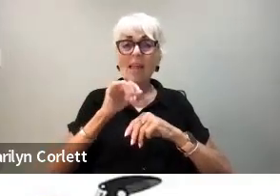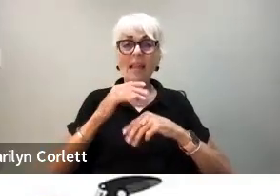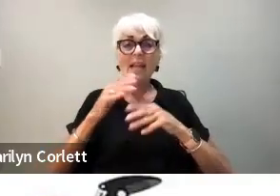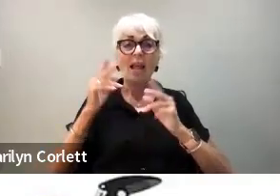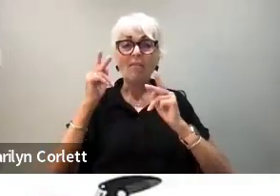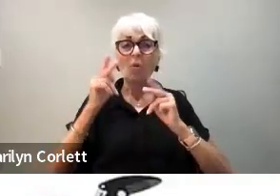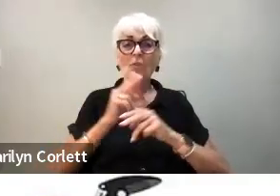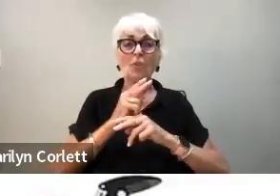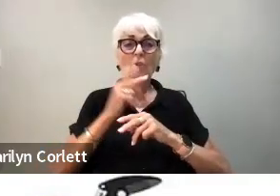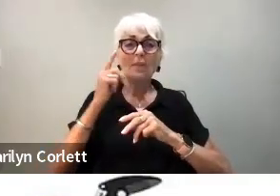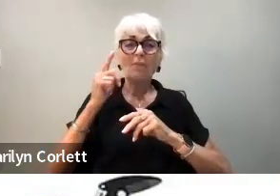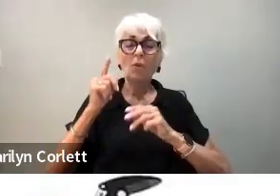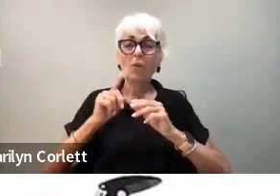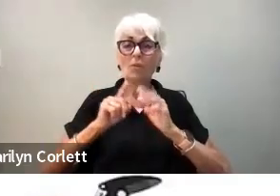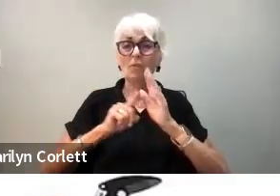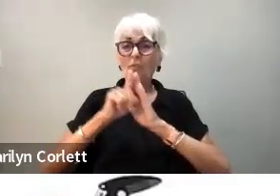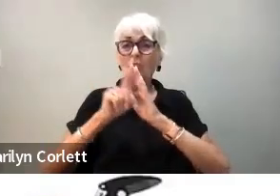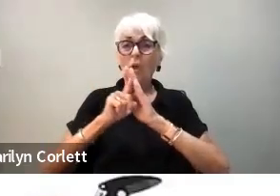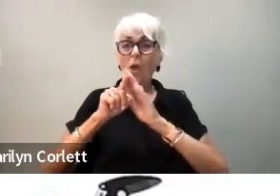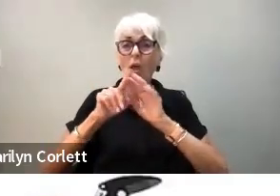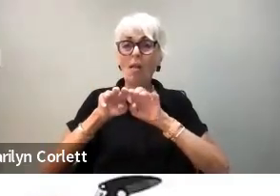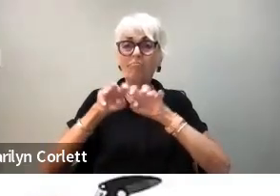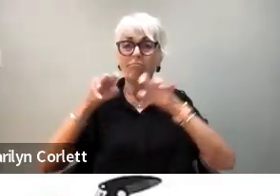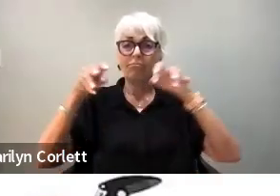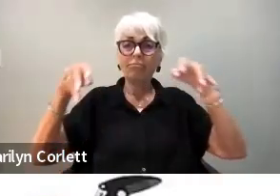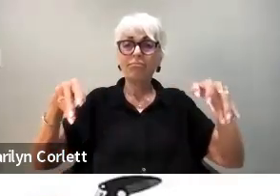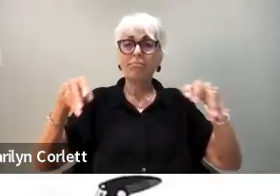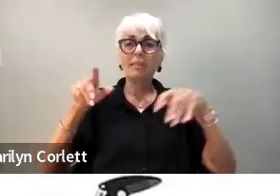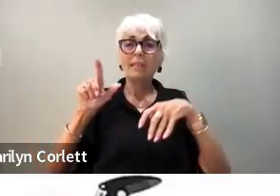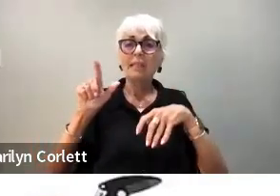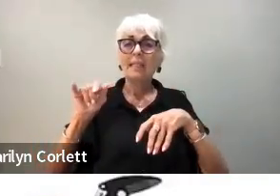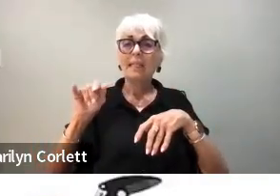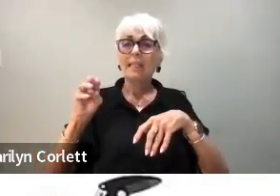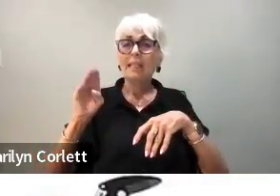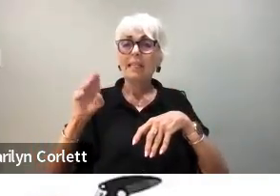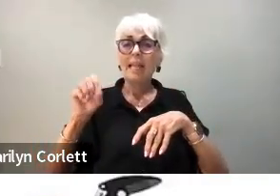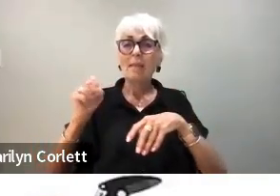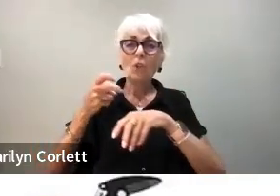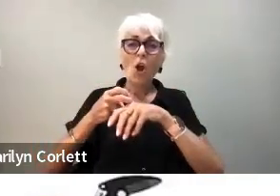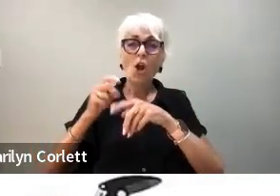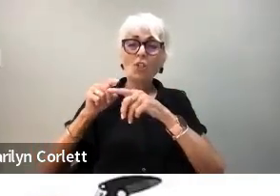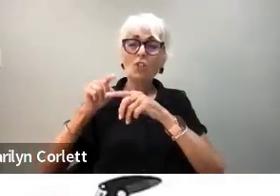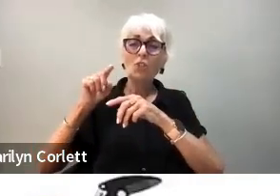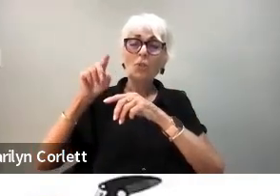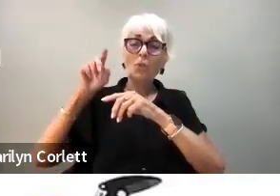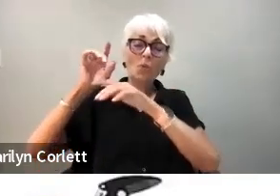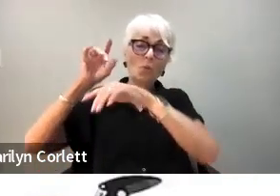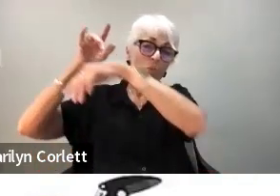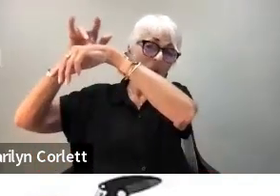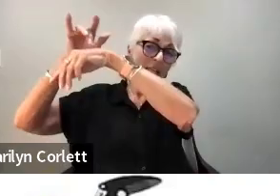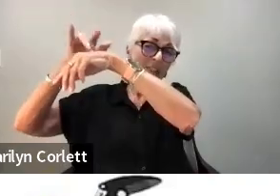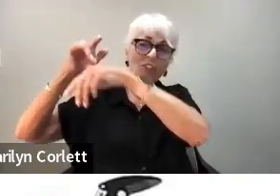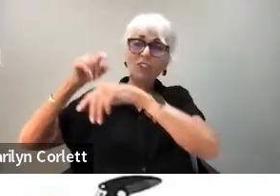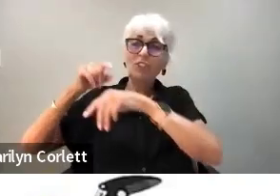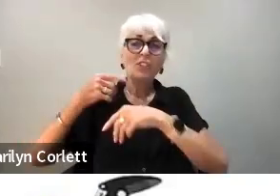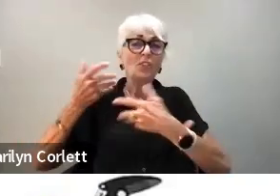for, the tall limbs that are hard to reach and you don't want to get on a ladder to do it.